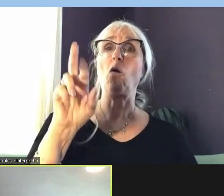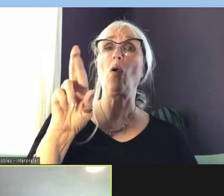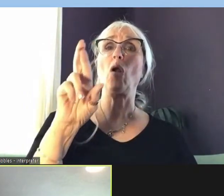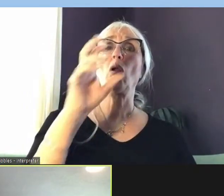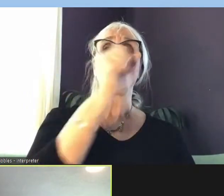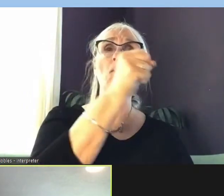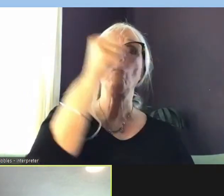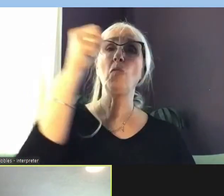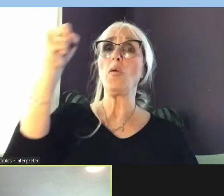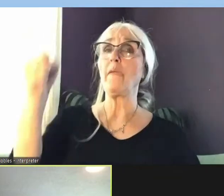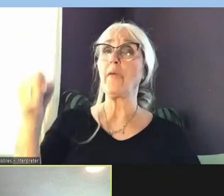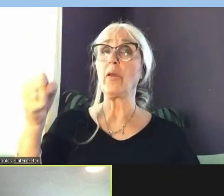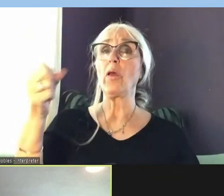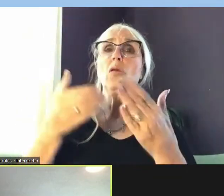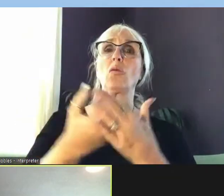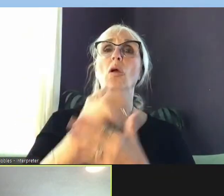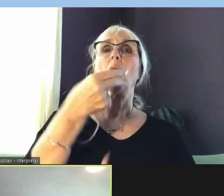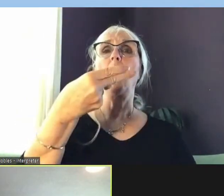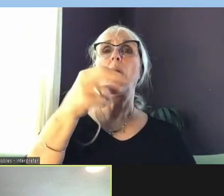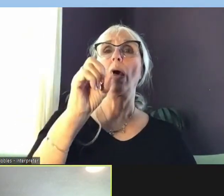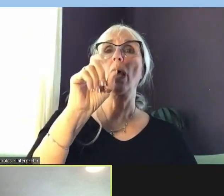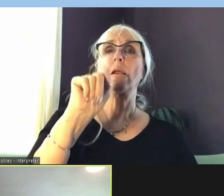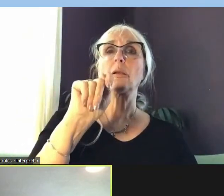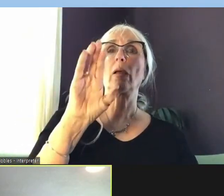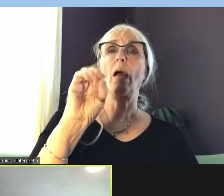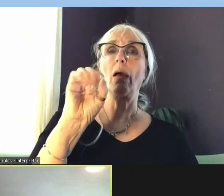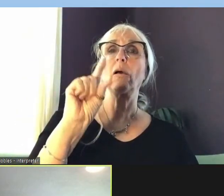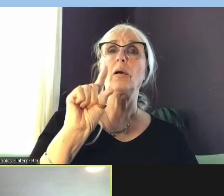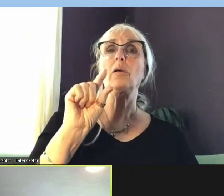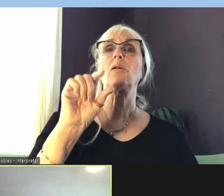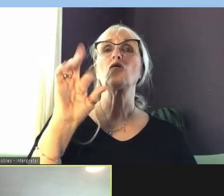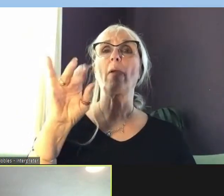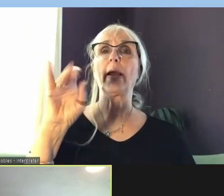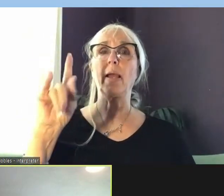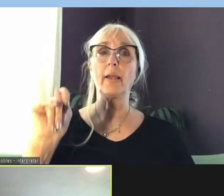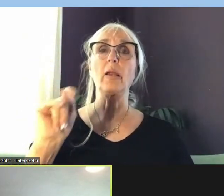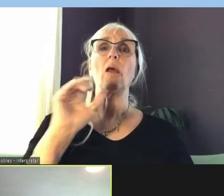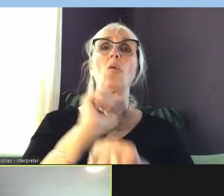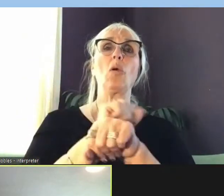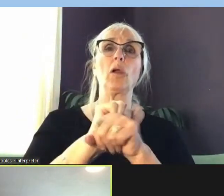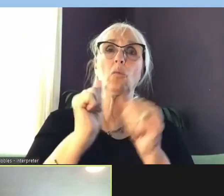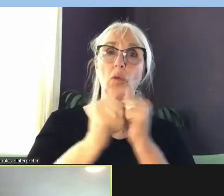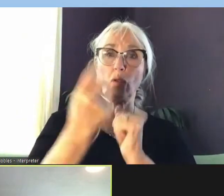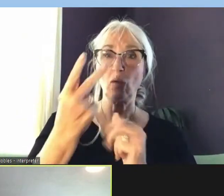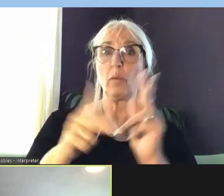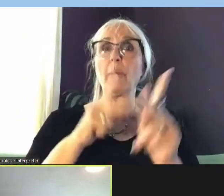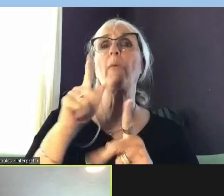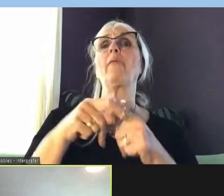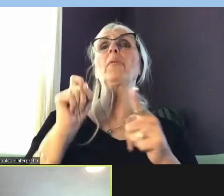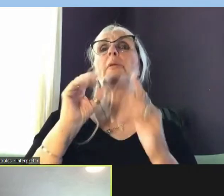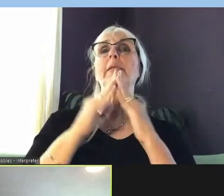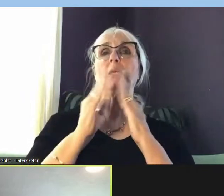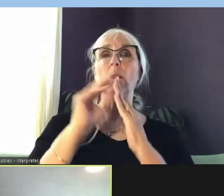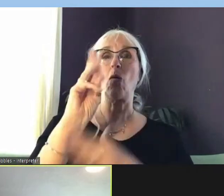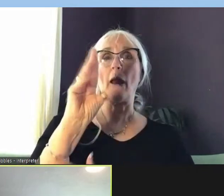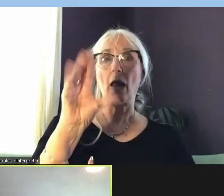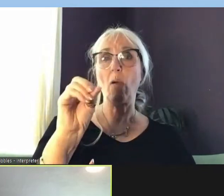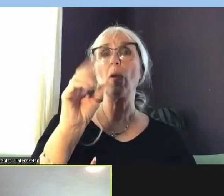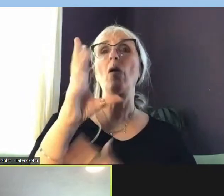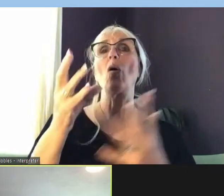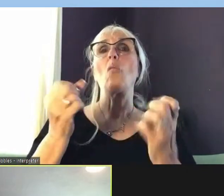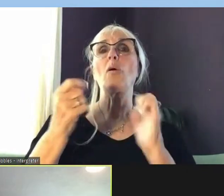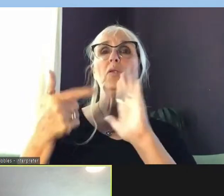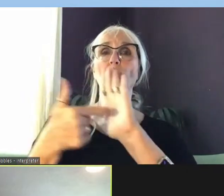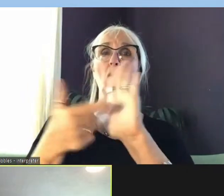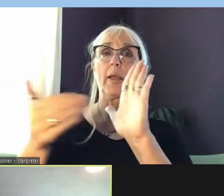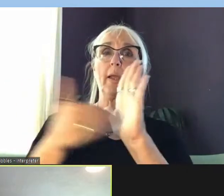that Hot Cog grant. So we've been working with Tim Jeske on it and also with Sean Oubre at City of Waco. And I did just want to highlight what